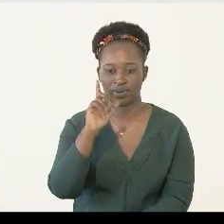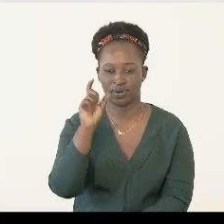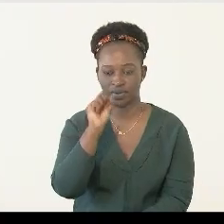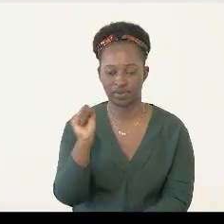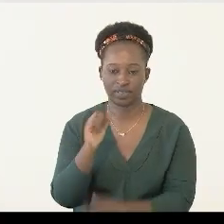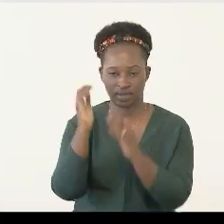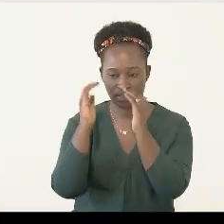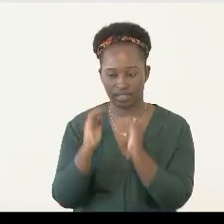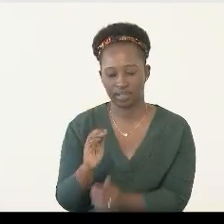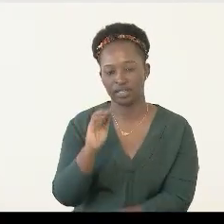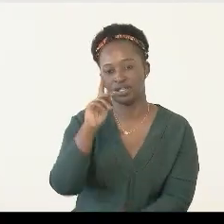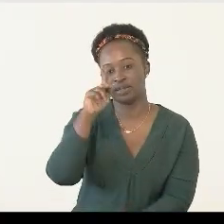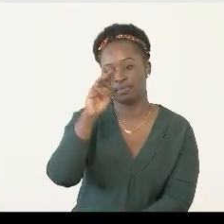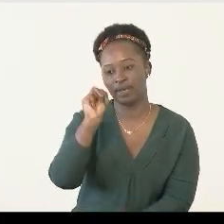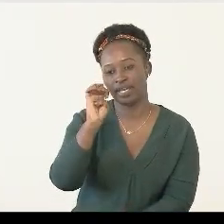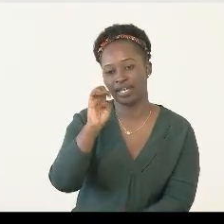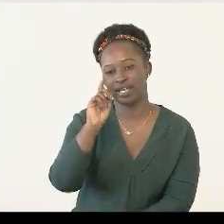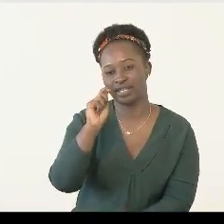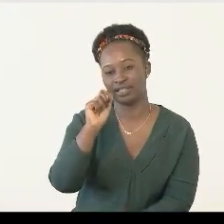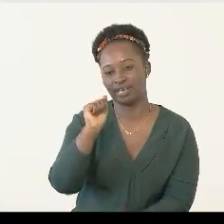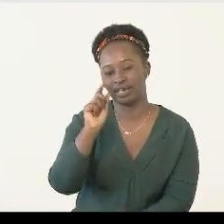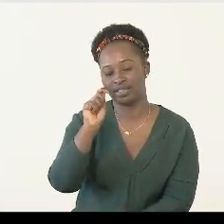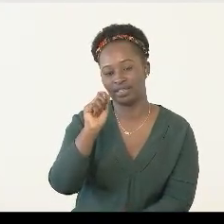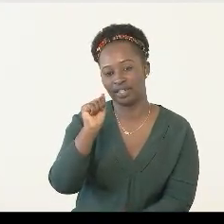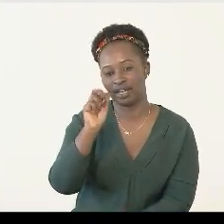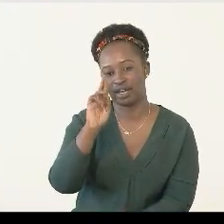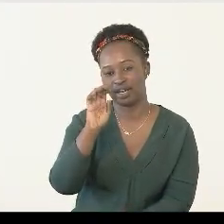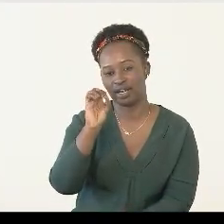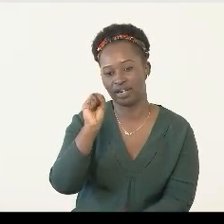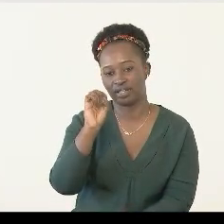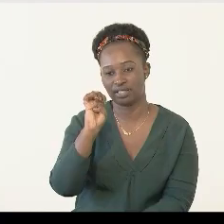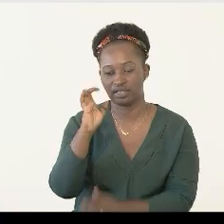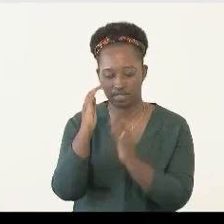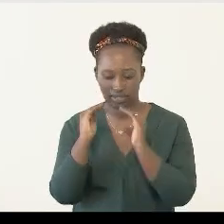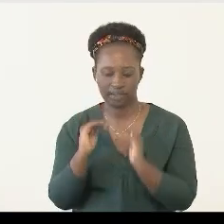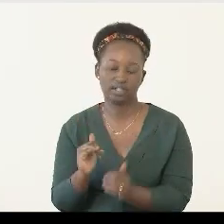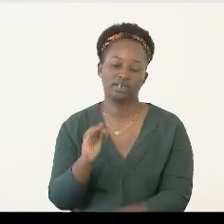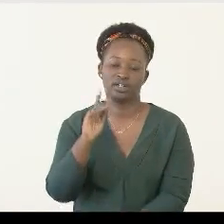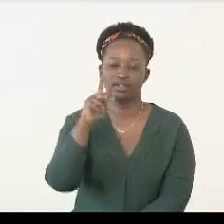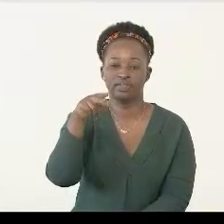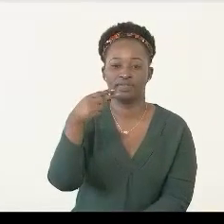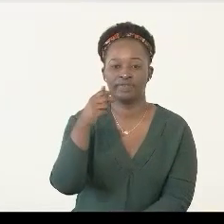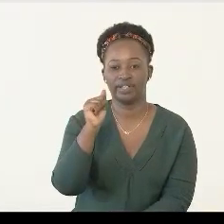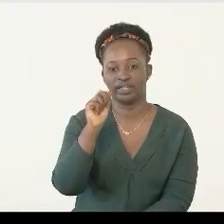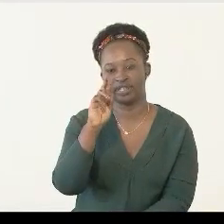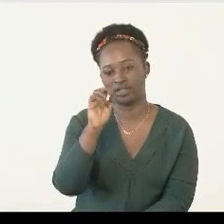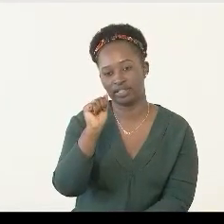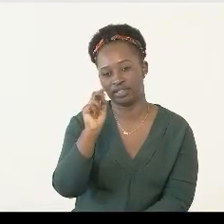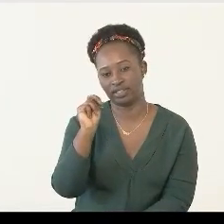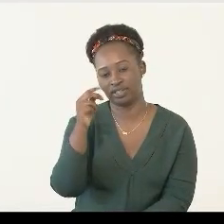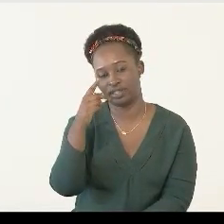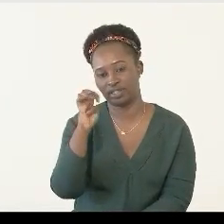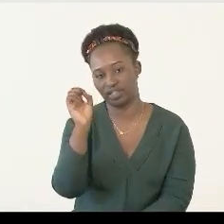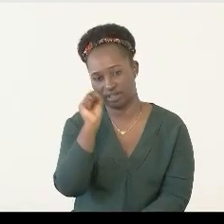metatarsals, and phalanges. Those are some of the bones in our body. Then from